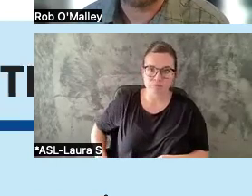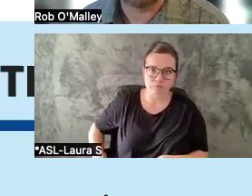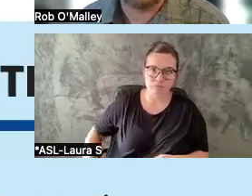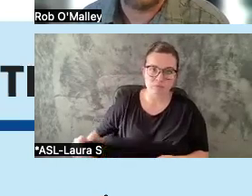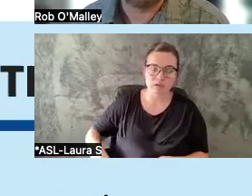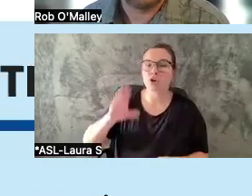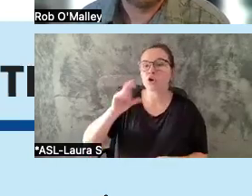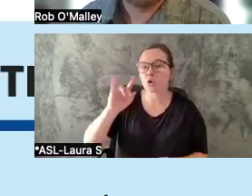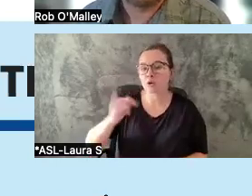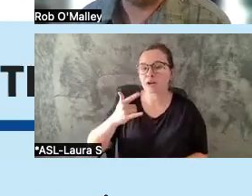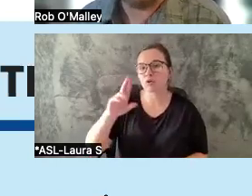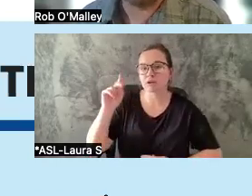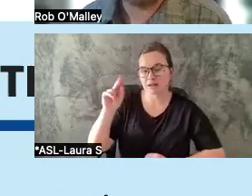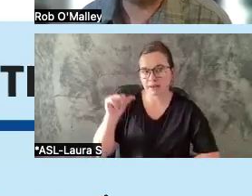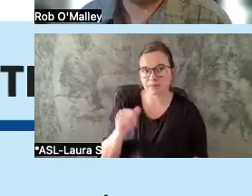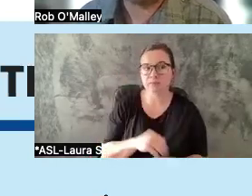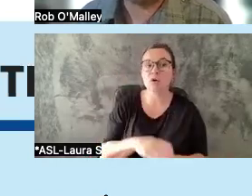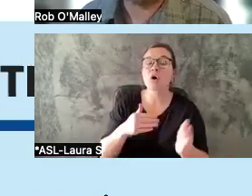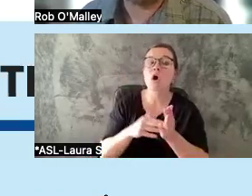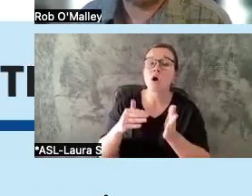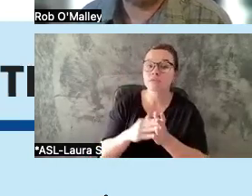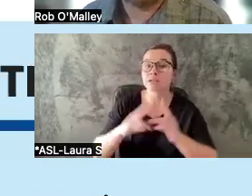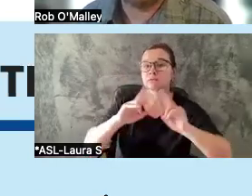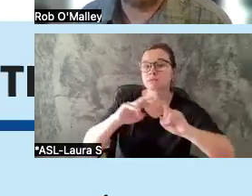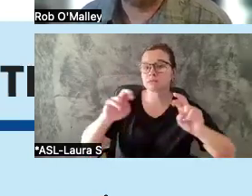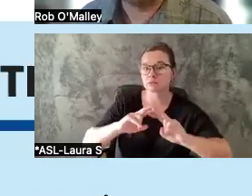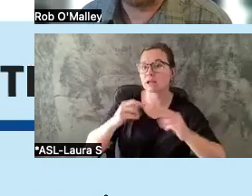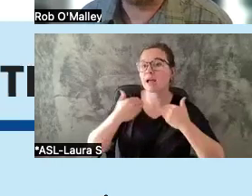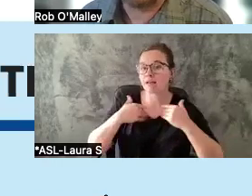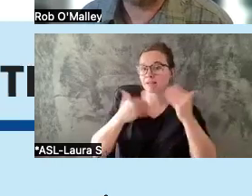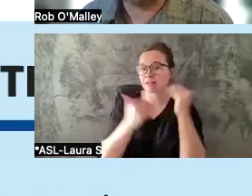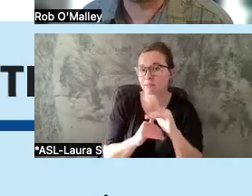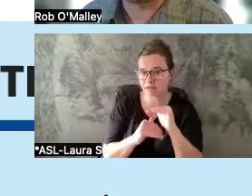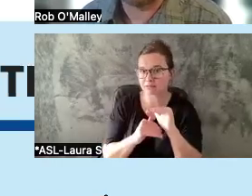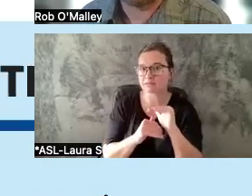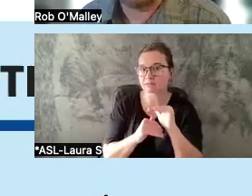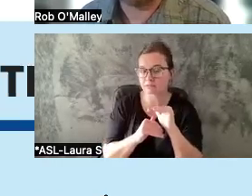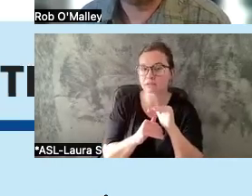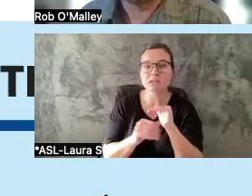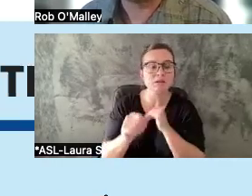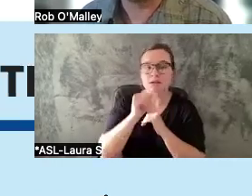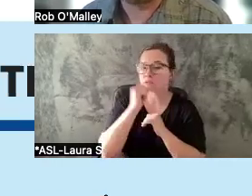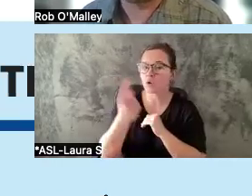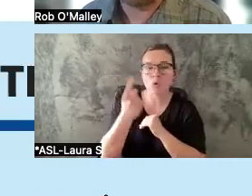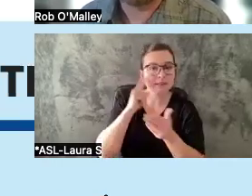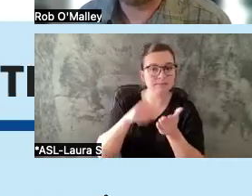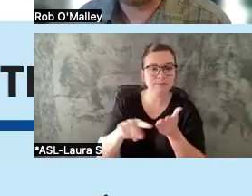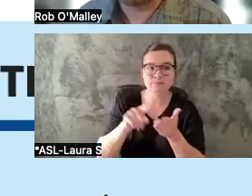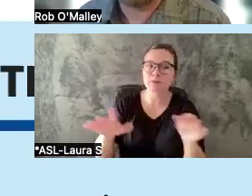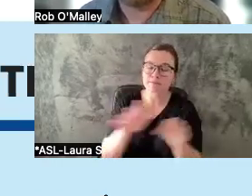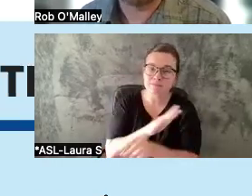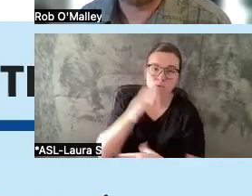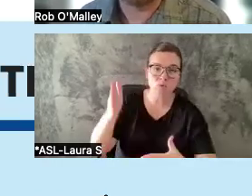coding your DNA. They're often also analytically limited. They are not always looking at the complete range